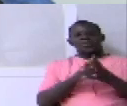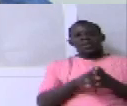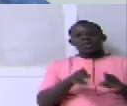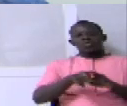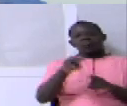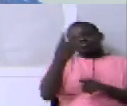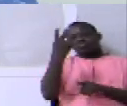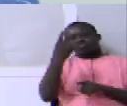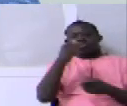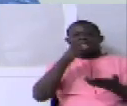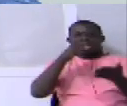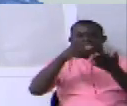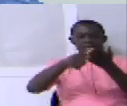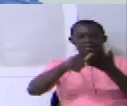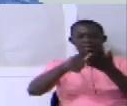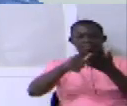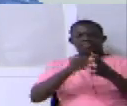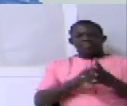2 letters.